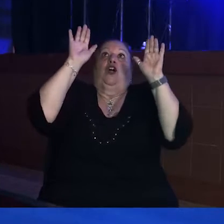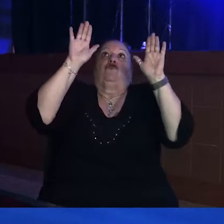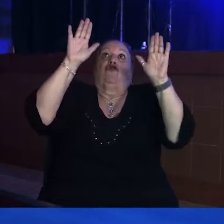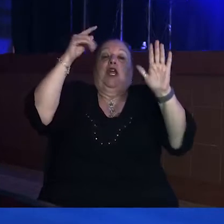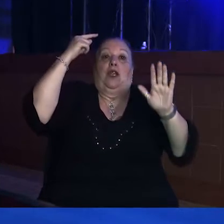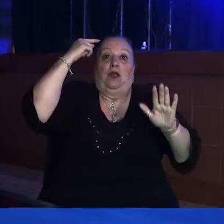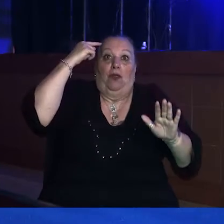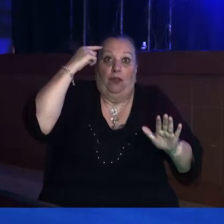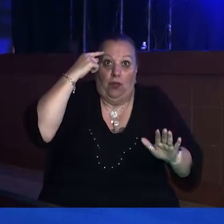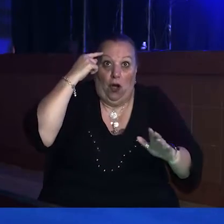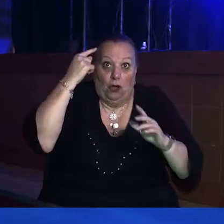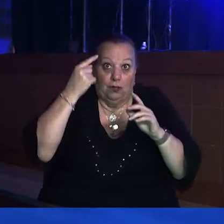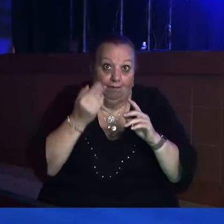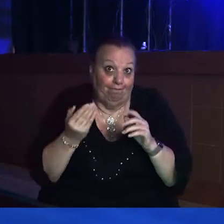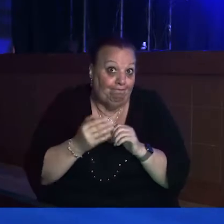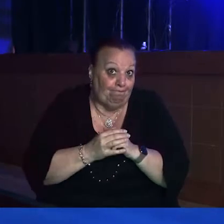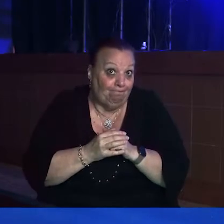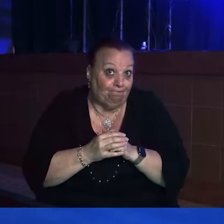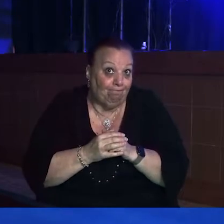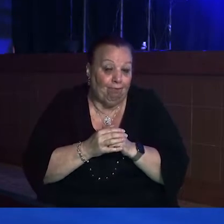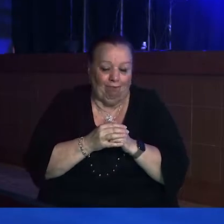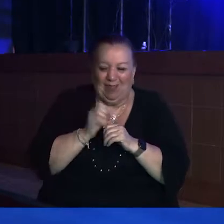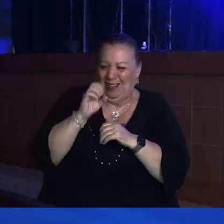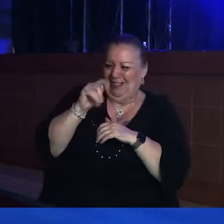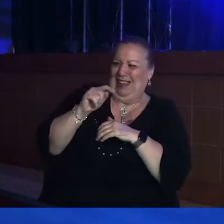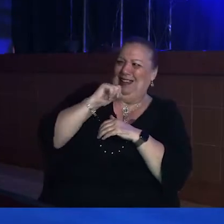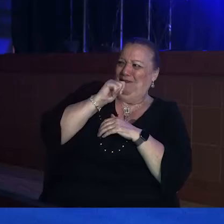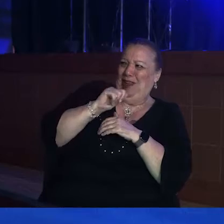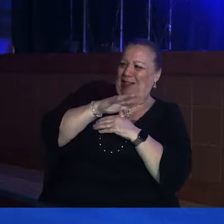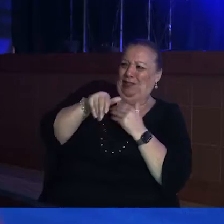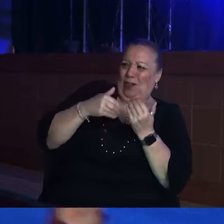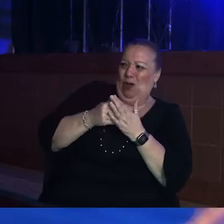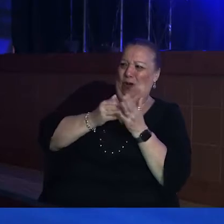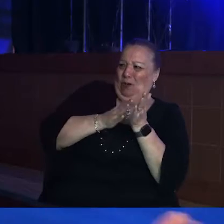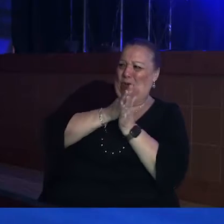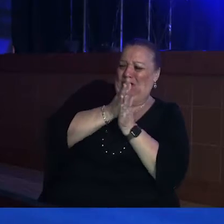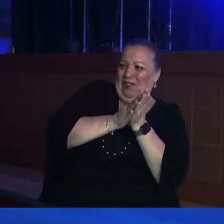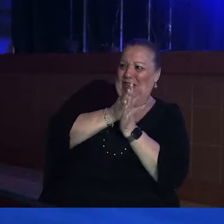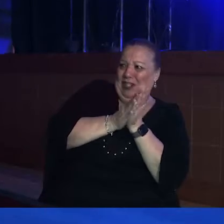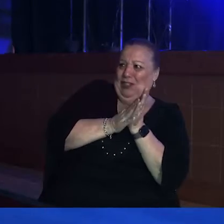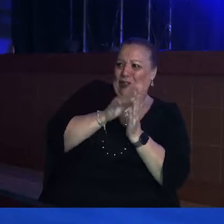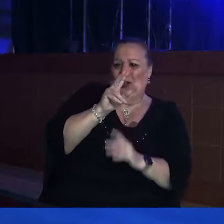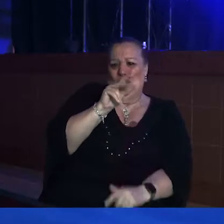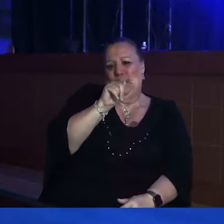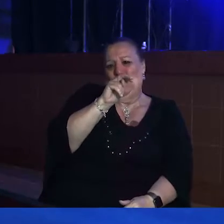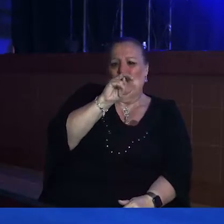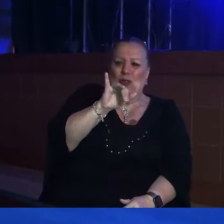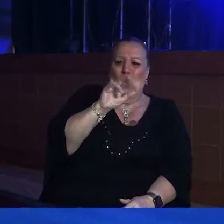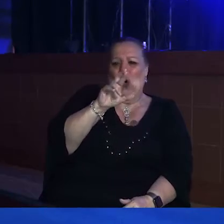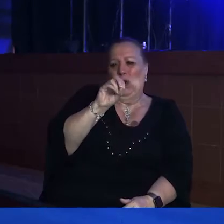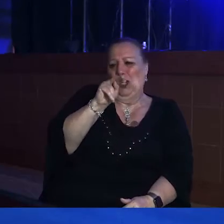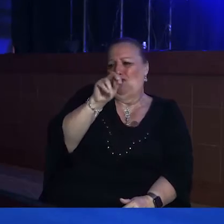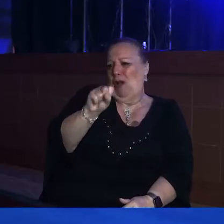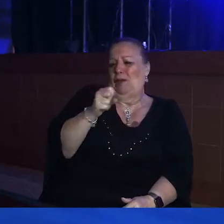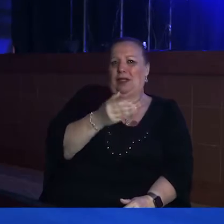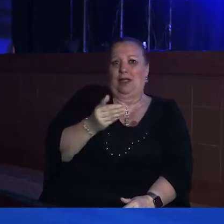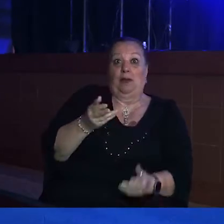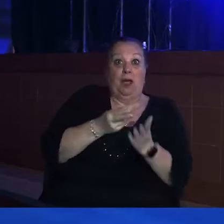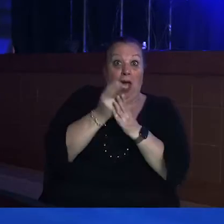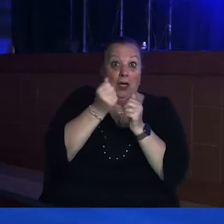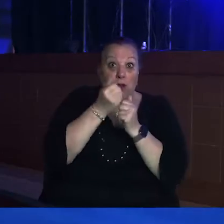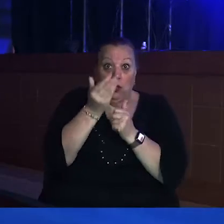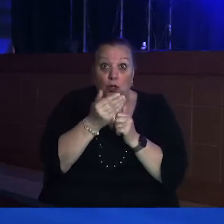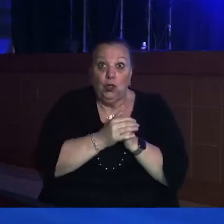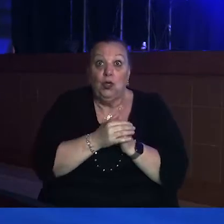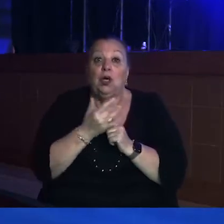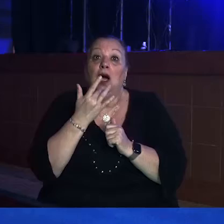Think great thoughts. You may be saying, Scott, I'm not into this whole motivational Tony Robbins thing. And I've been honest with you. I prefer